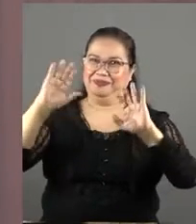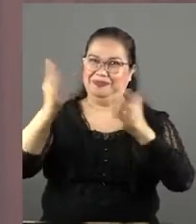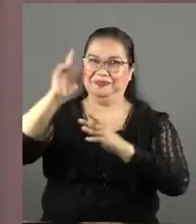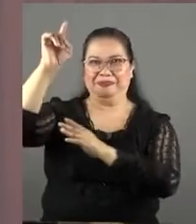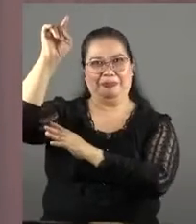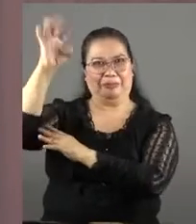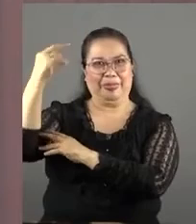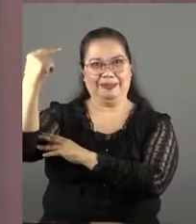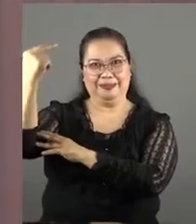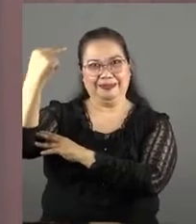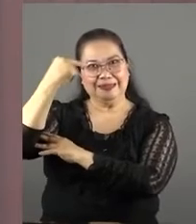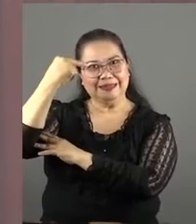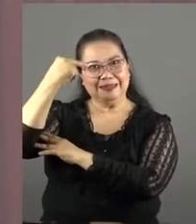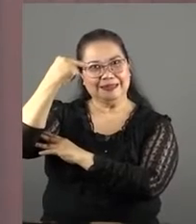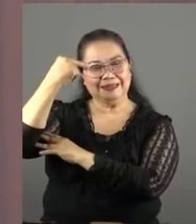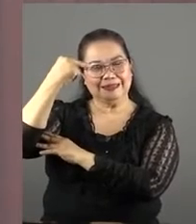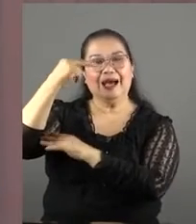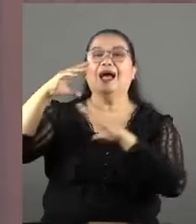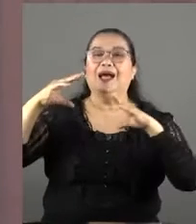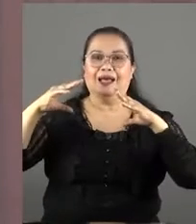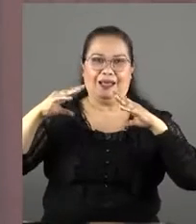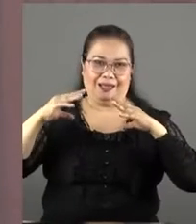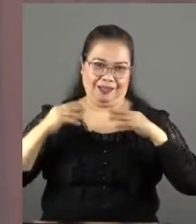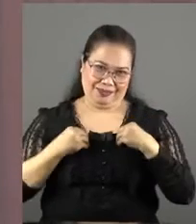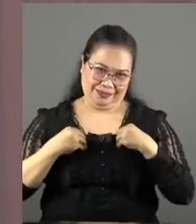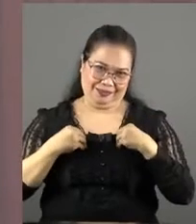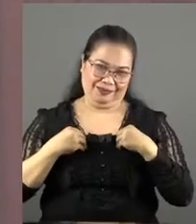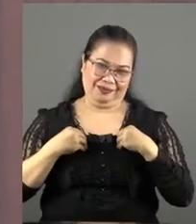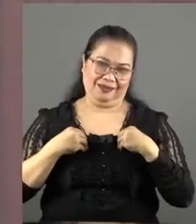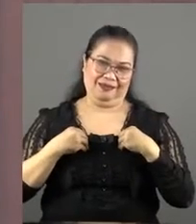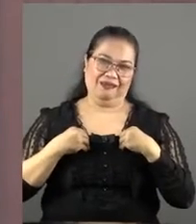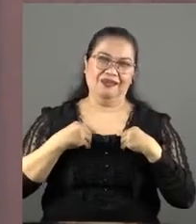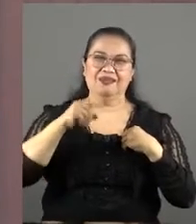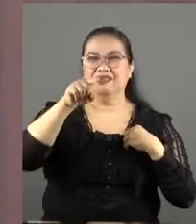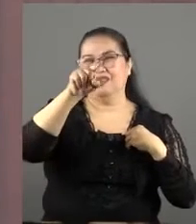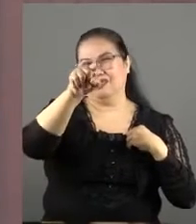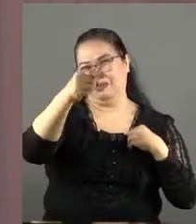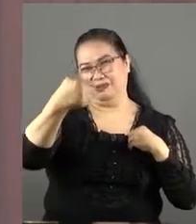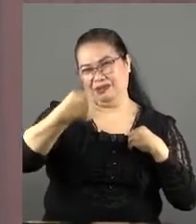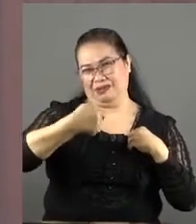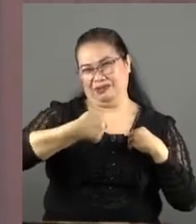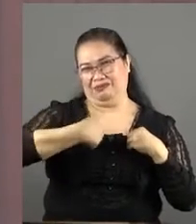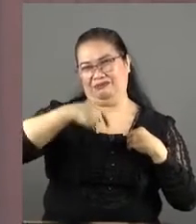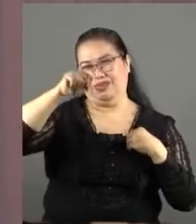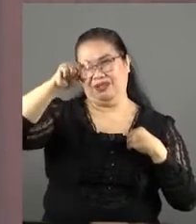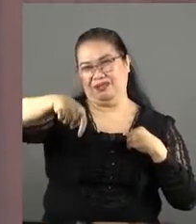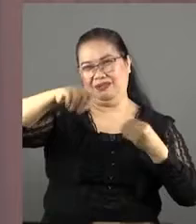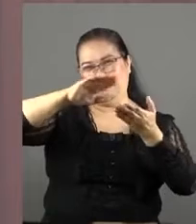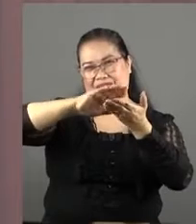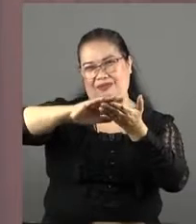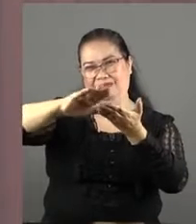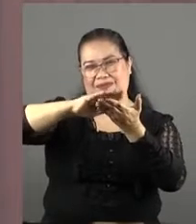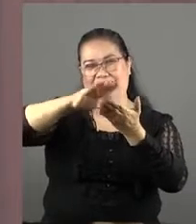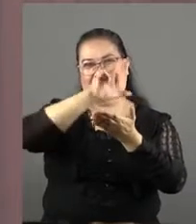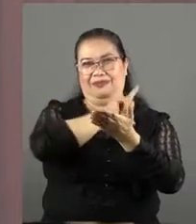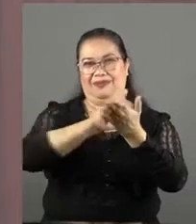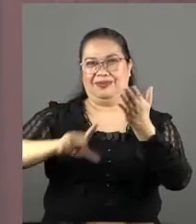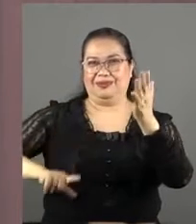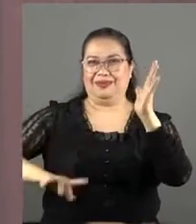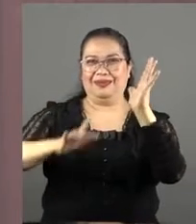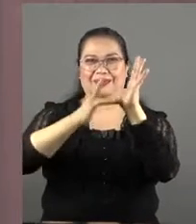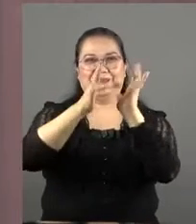us and then accept the way he has given to you and I to be forgiven, and that is the Lord